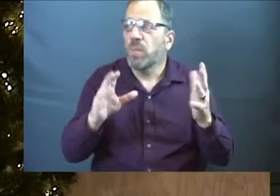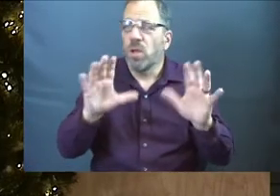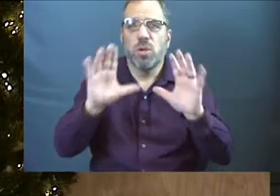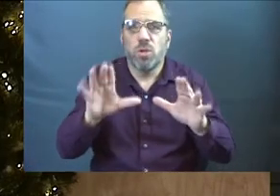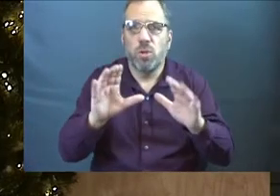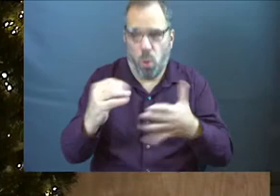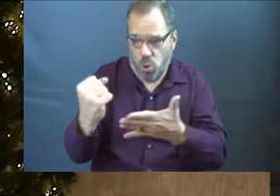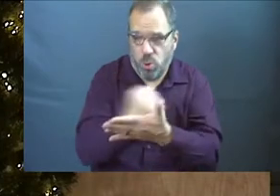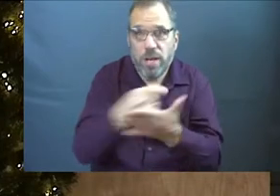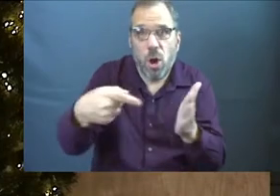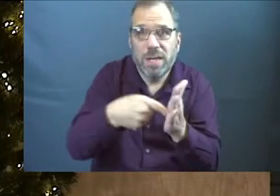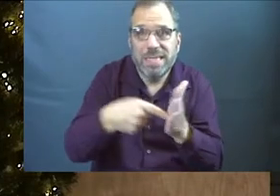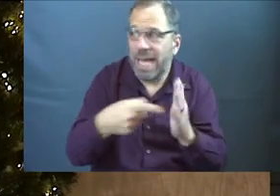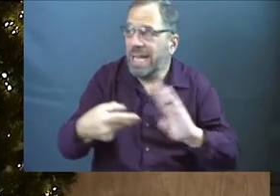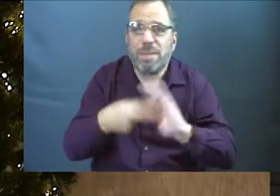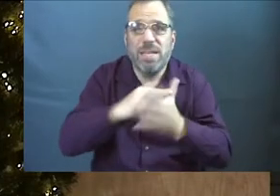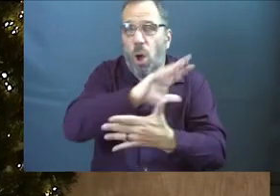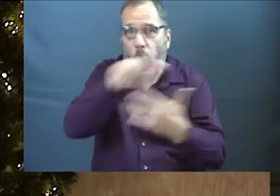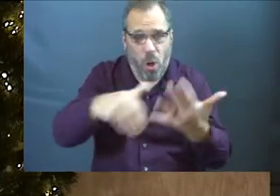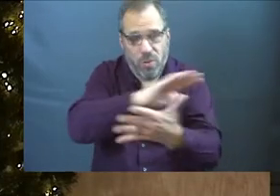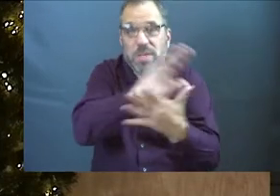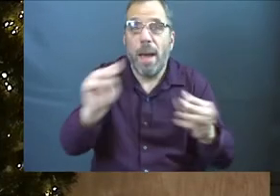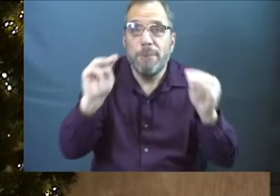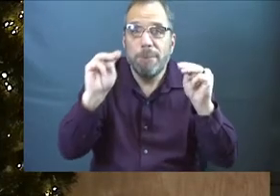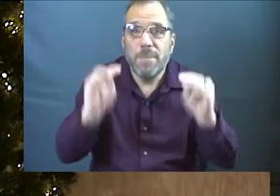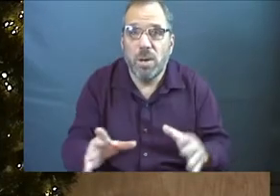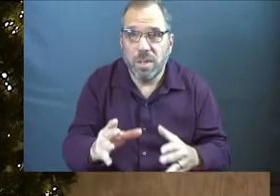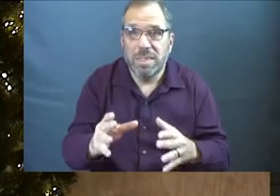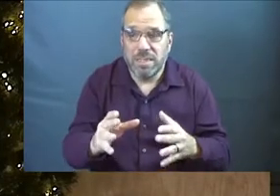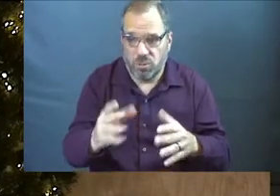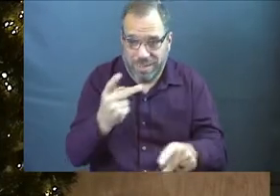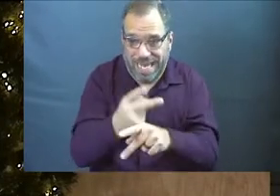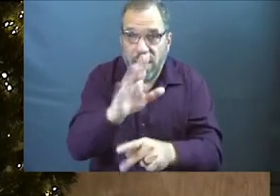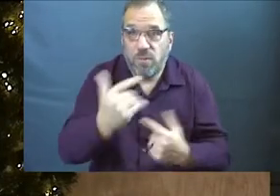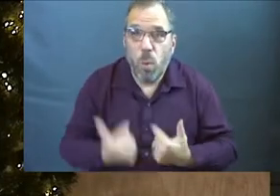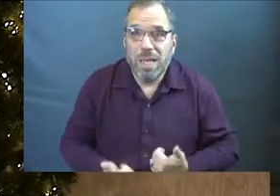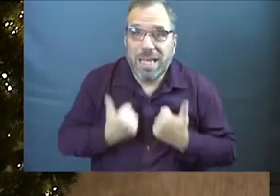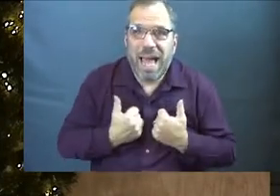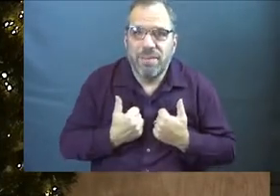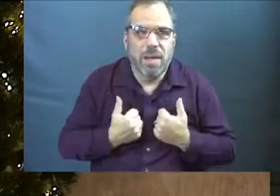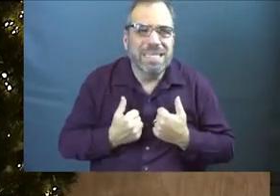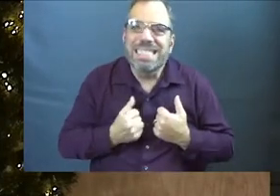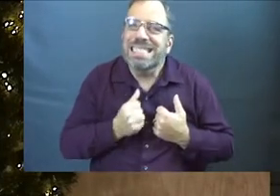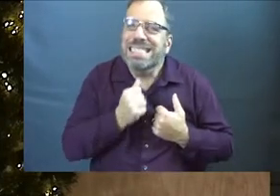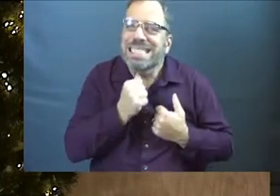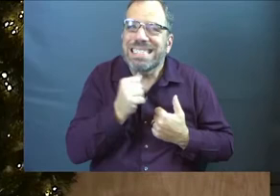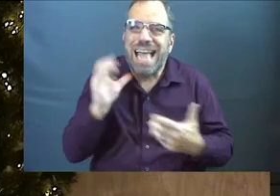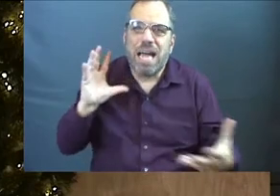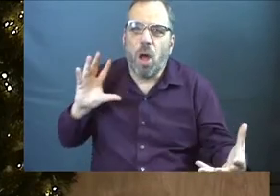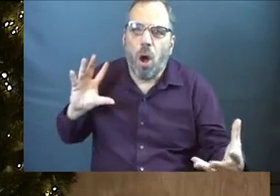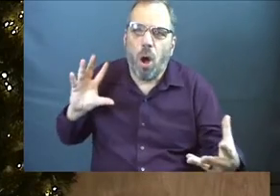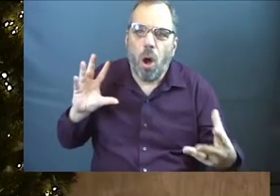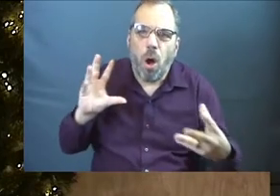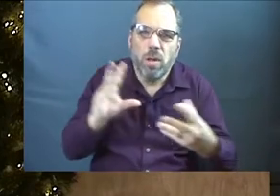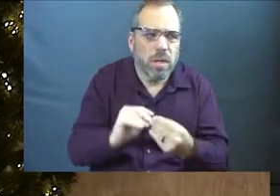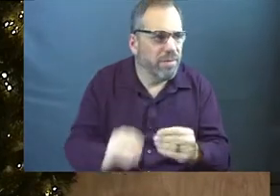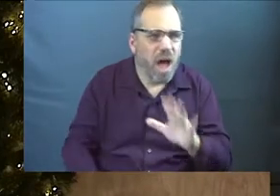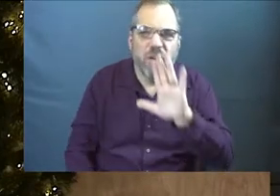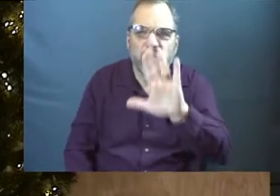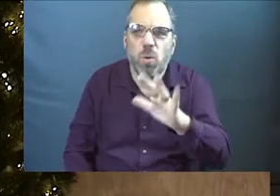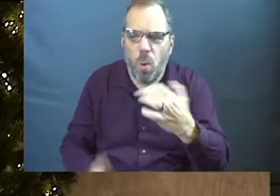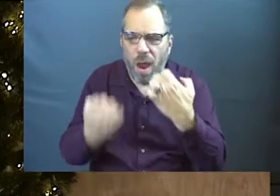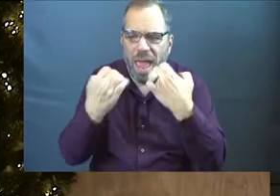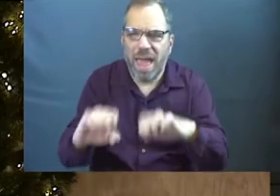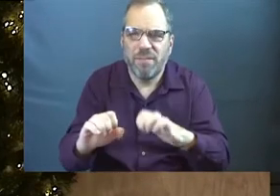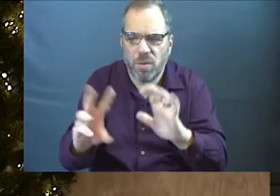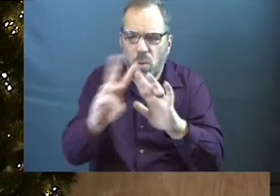He's talking about your credit card debt. He's talking about all those miracles that God wants to address in you. They aren't just the sum total of your